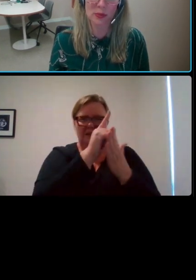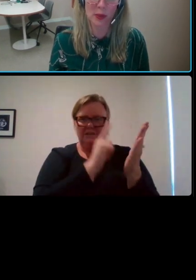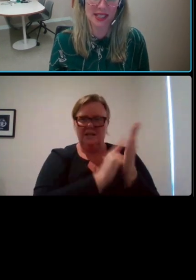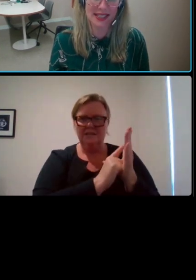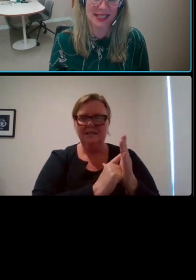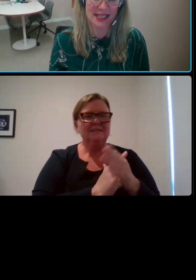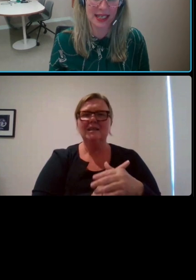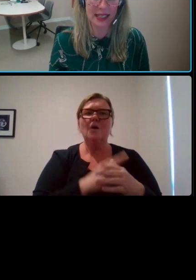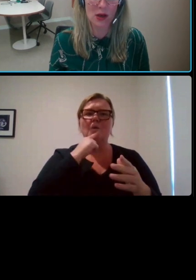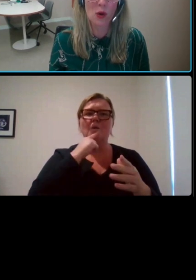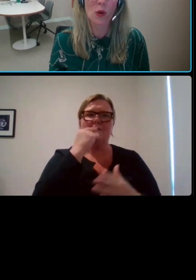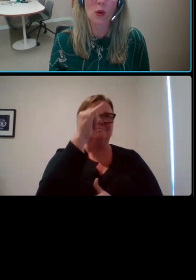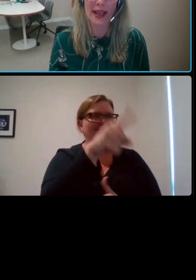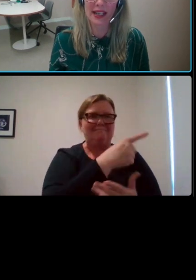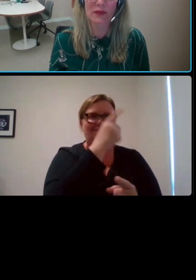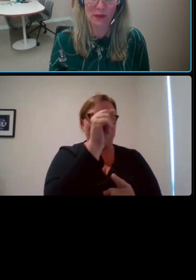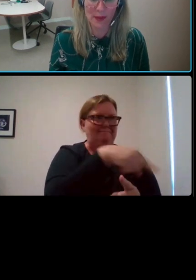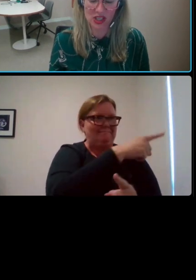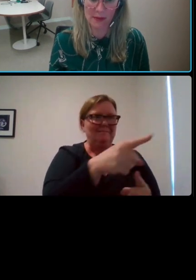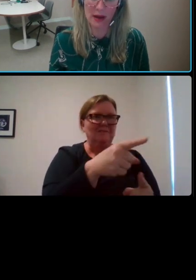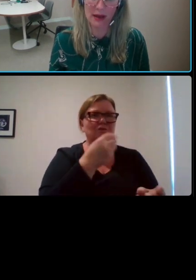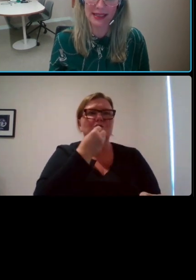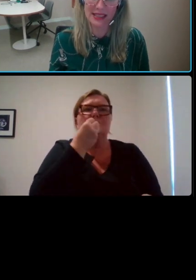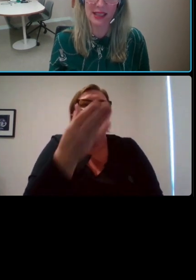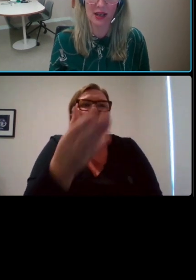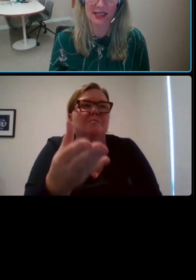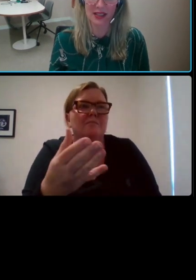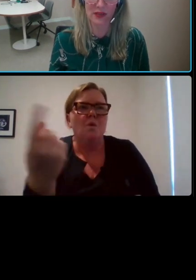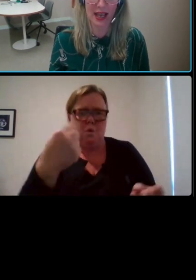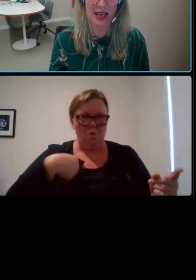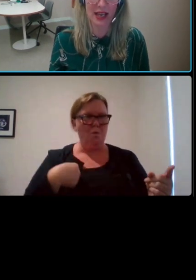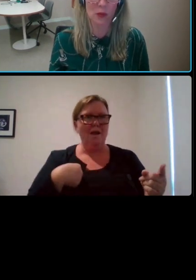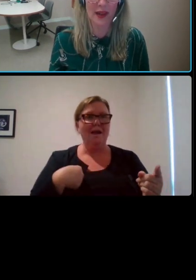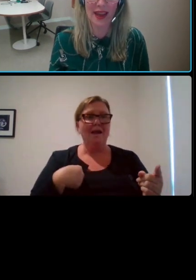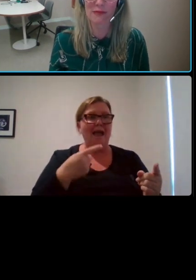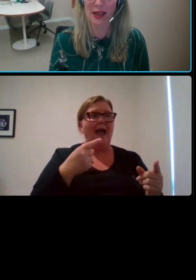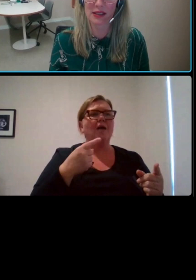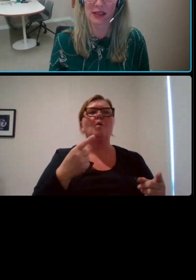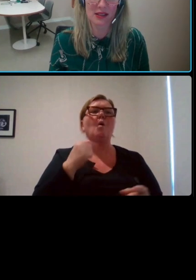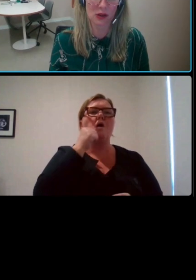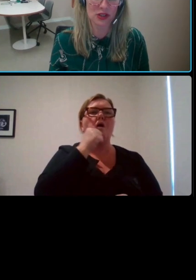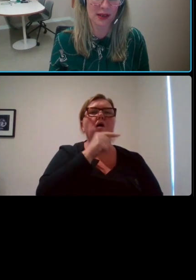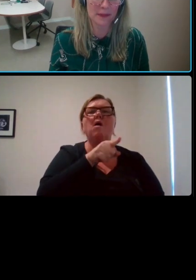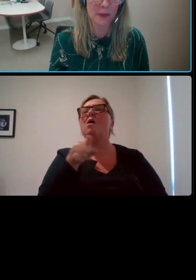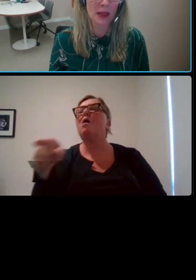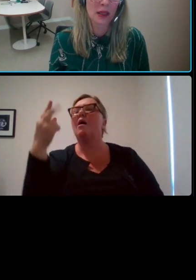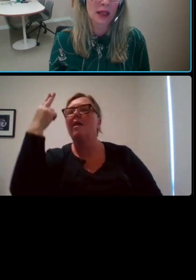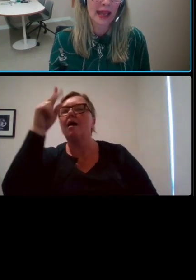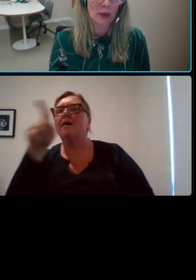disclose a whistleblower's identity or any information that might lead to their identification where they have made a